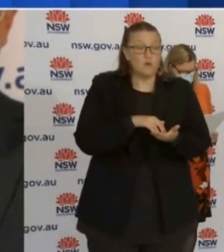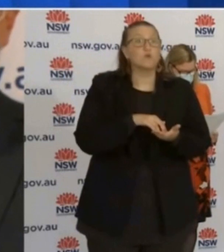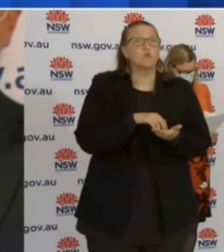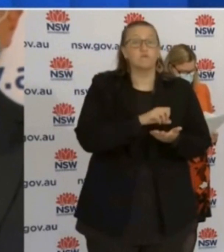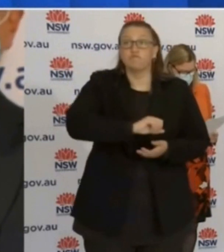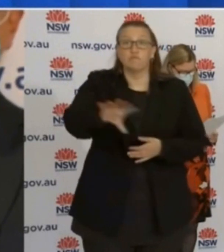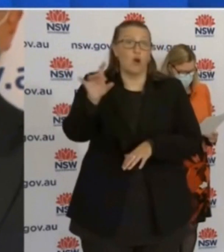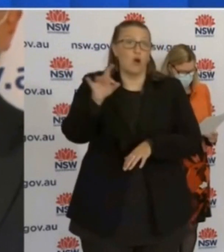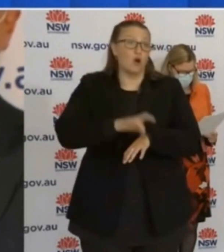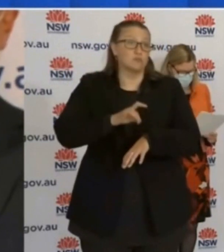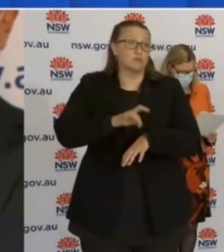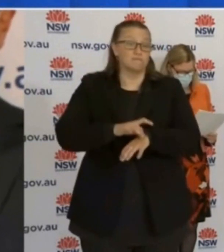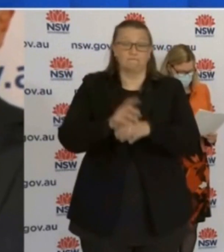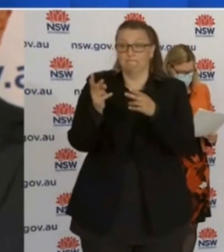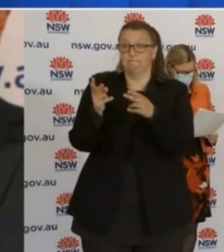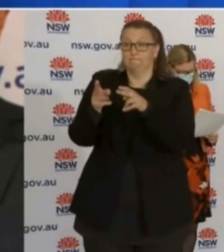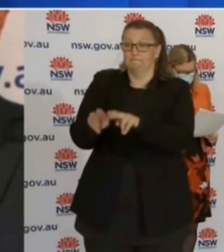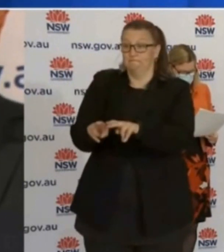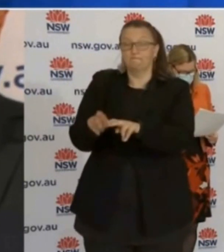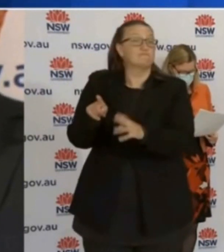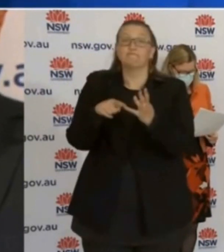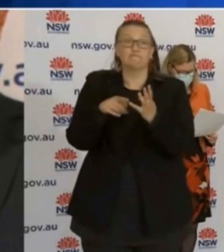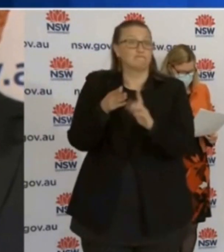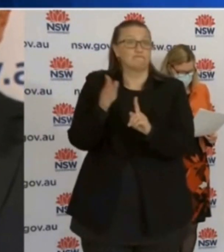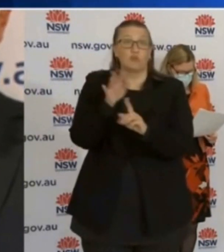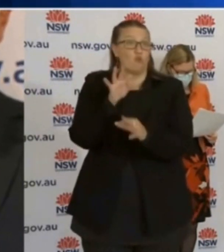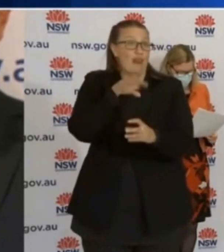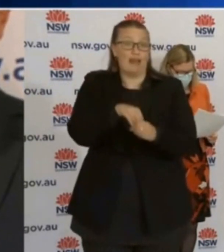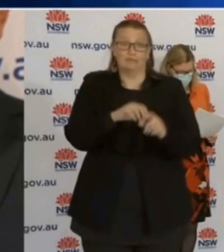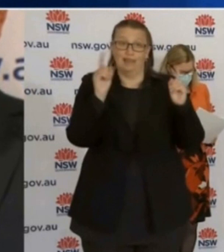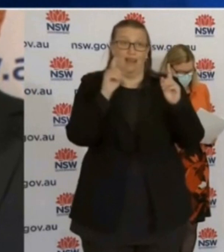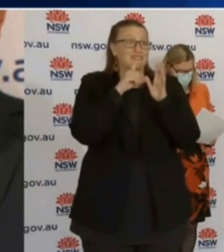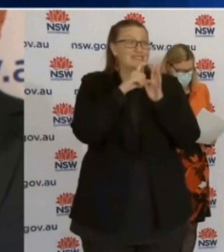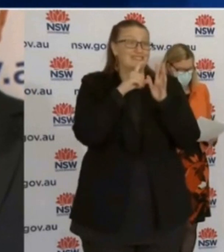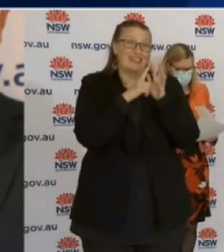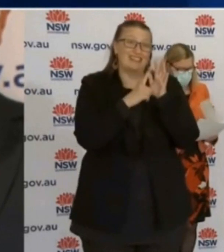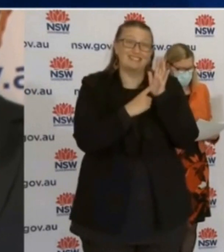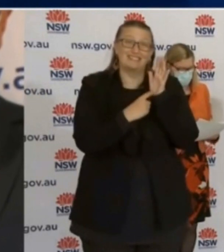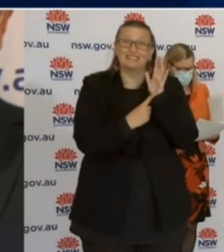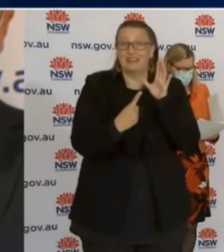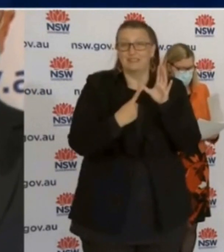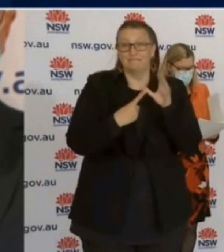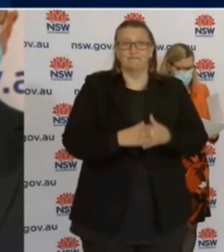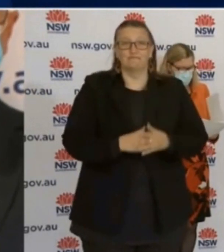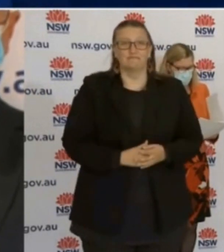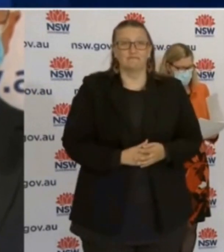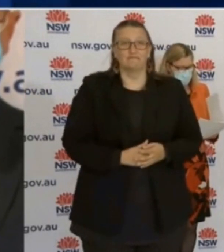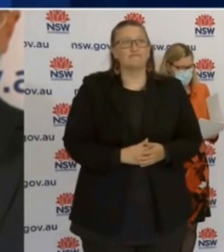Delta outbreak. Of course, regrettably, Canterbury Bankstown remains